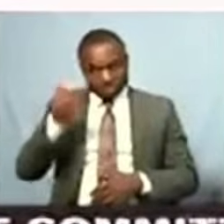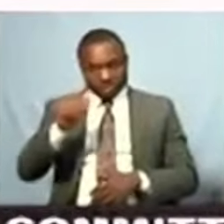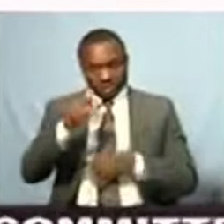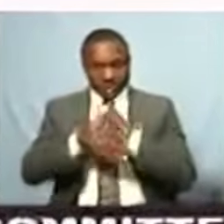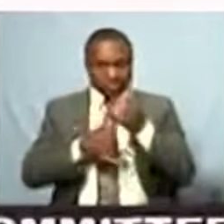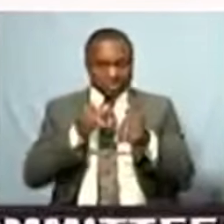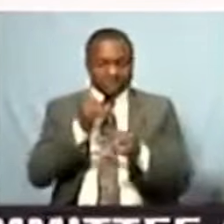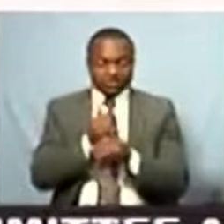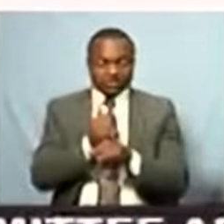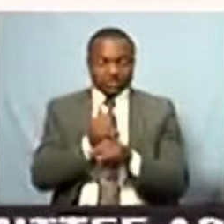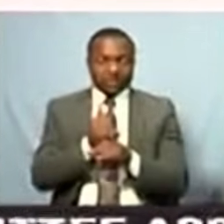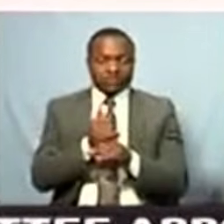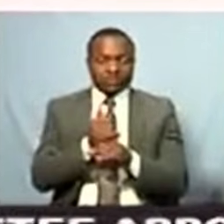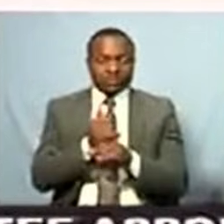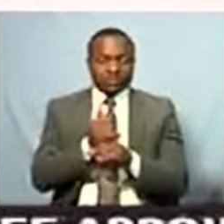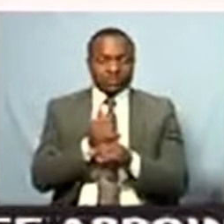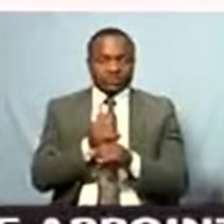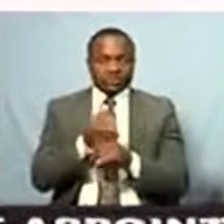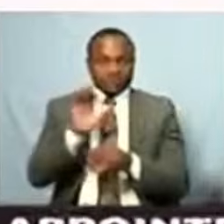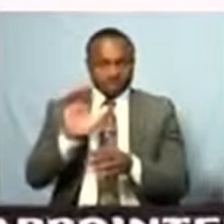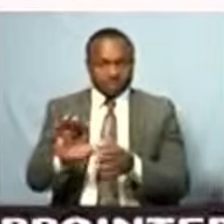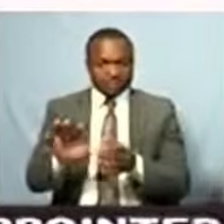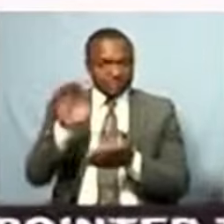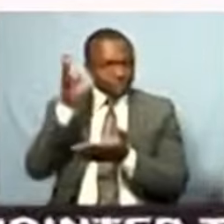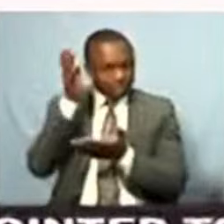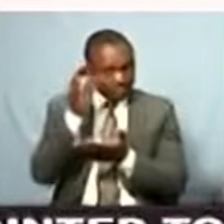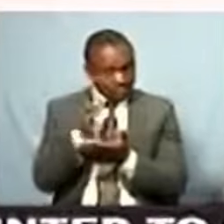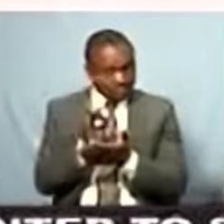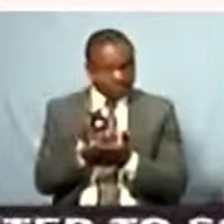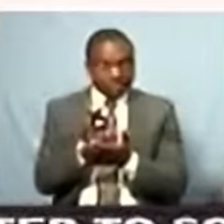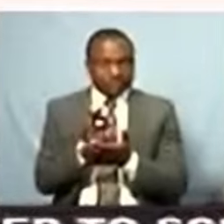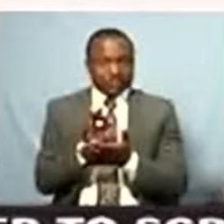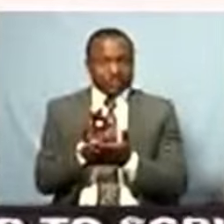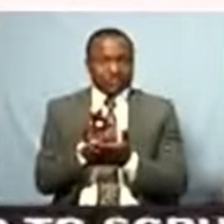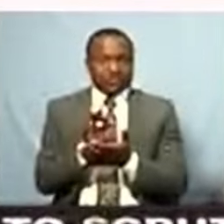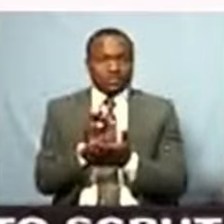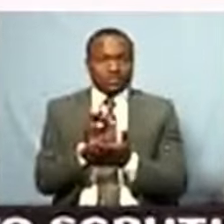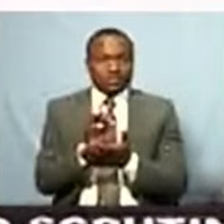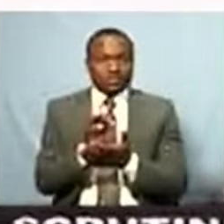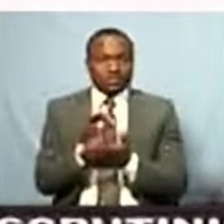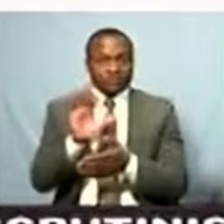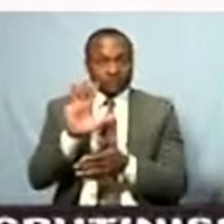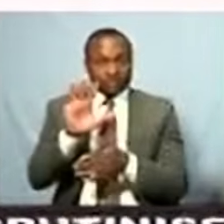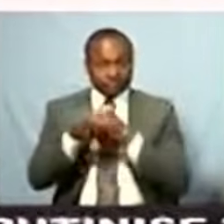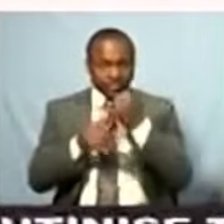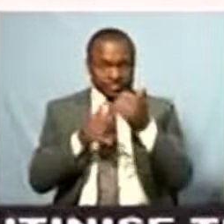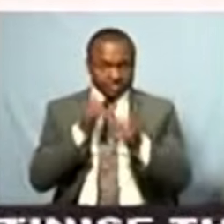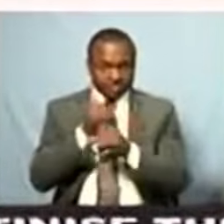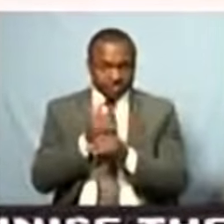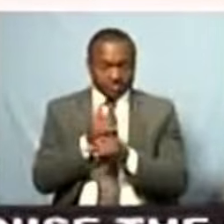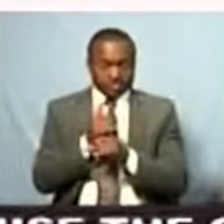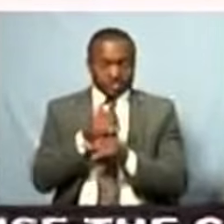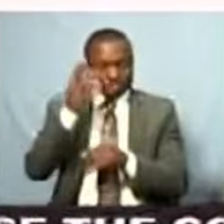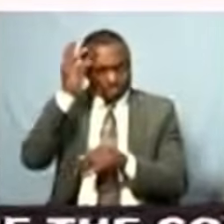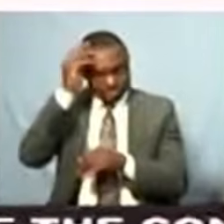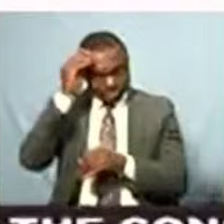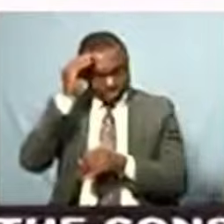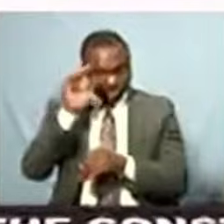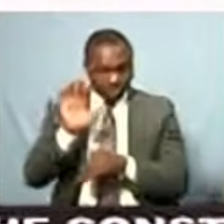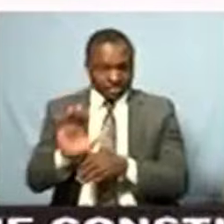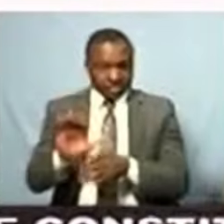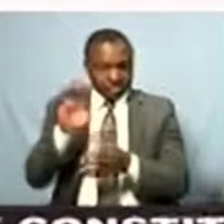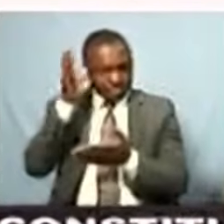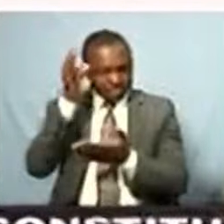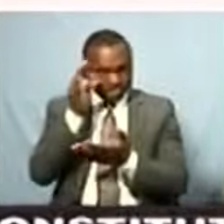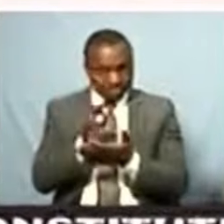years experience as permanent secretary or equivalent rank to 5 years experience as permanent